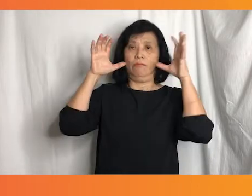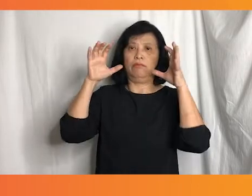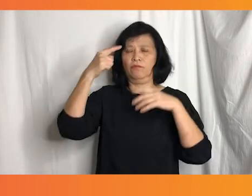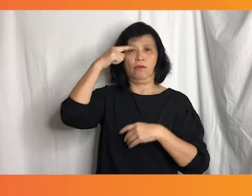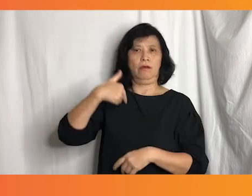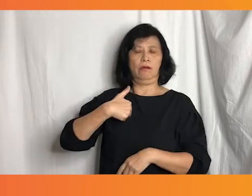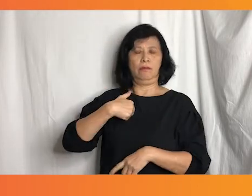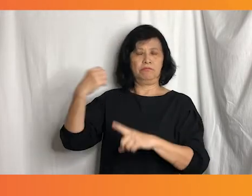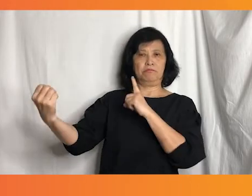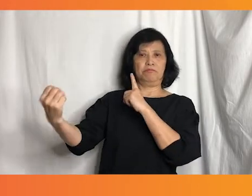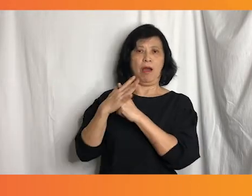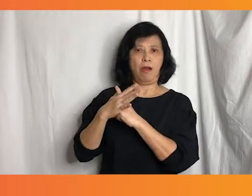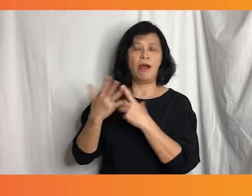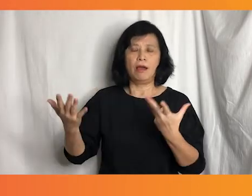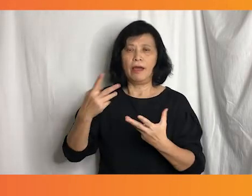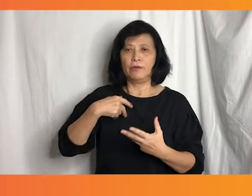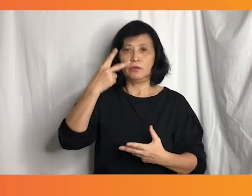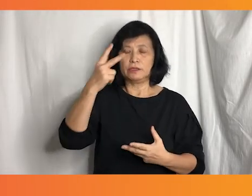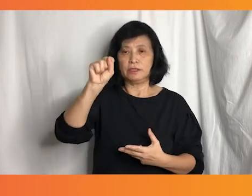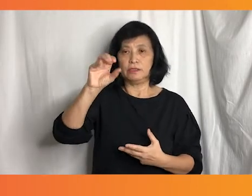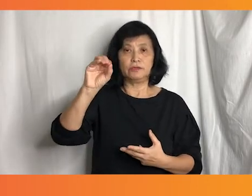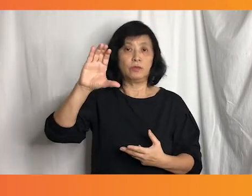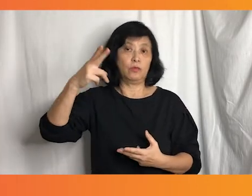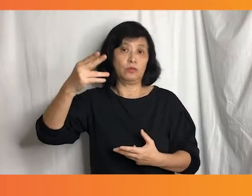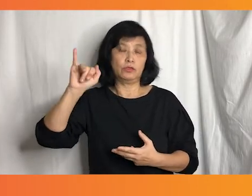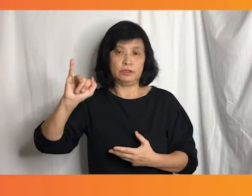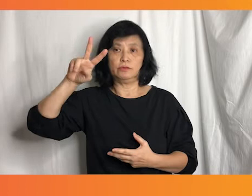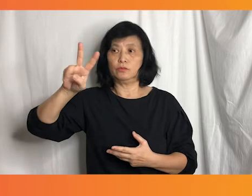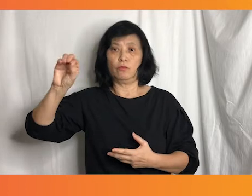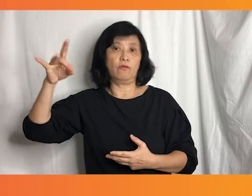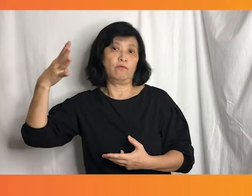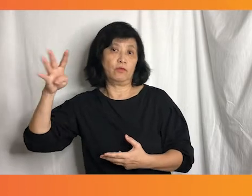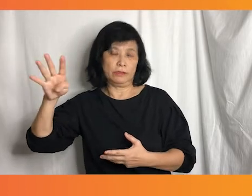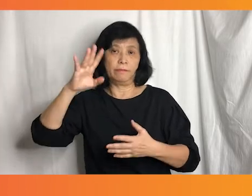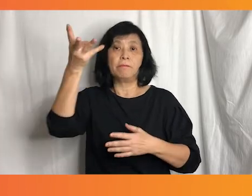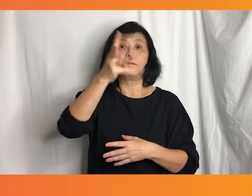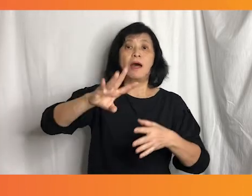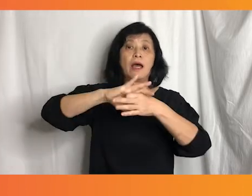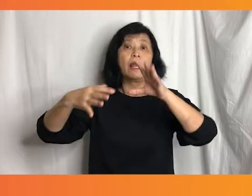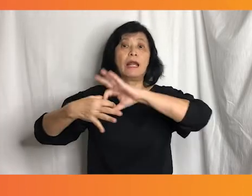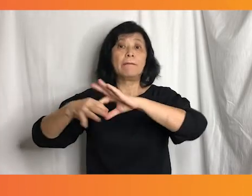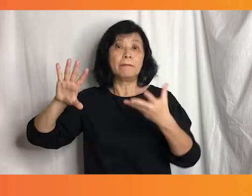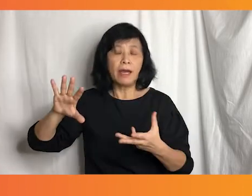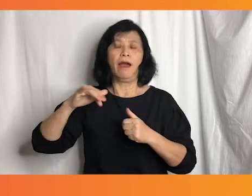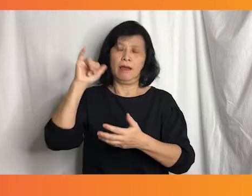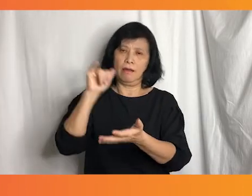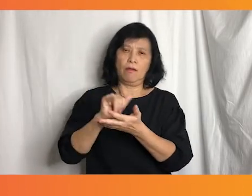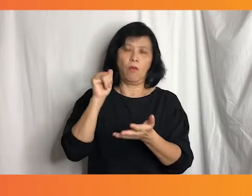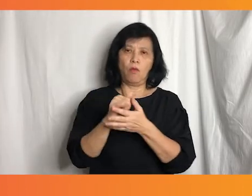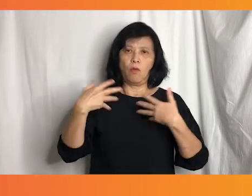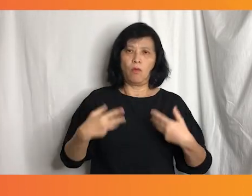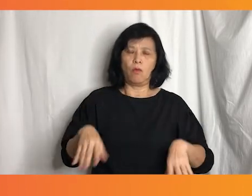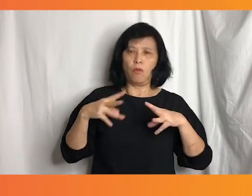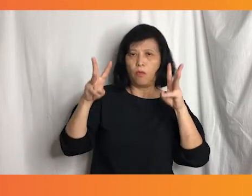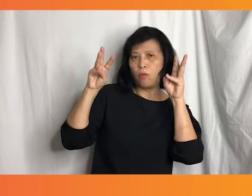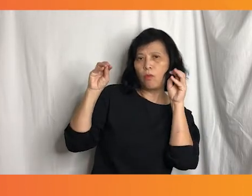very eye-opening for her. We also saw a video of Sochi 2014 Paralympics, which got her to realize that they are